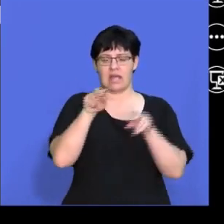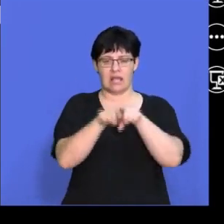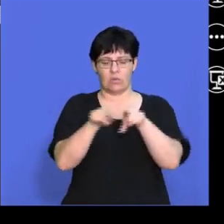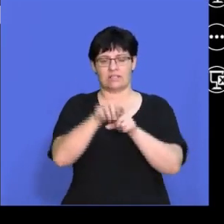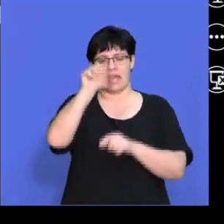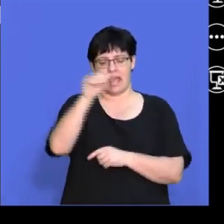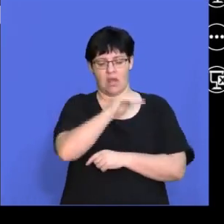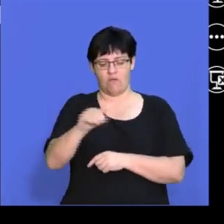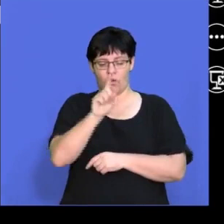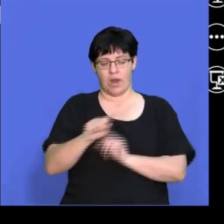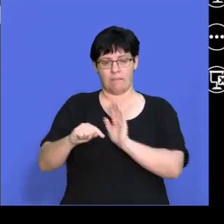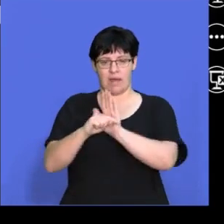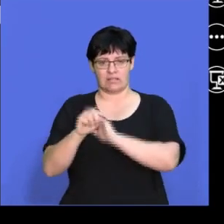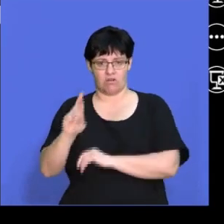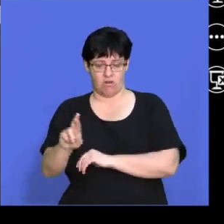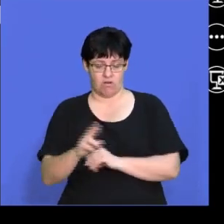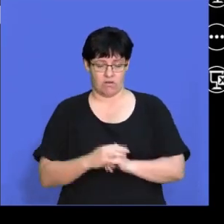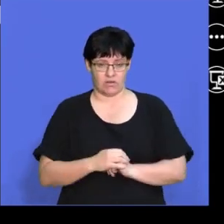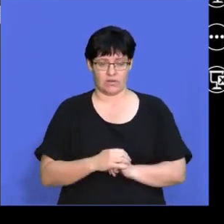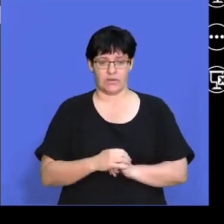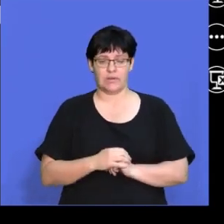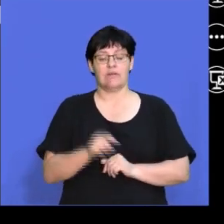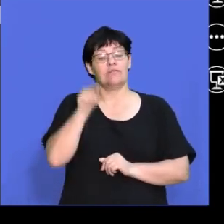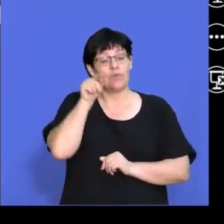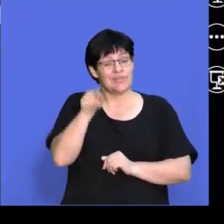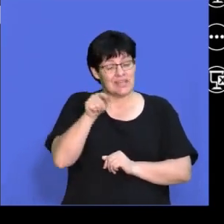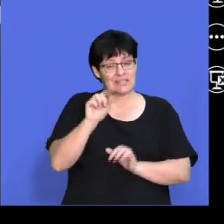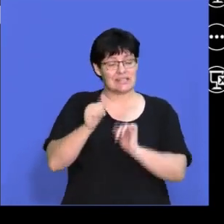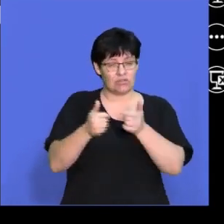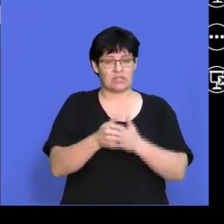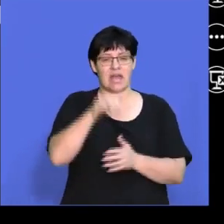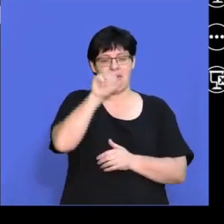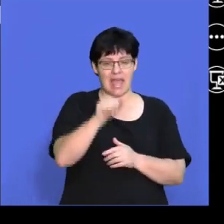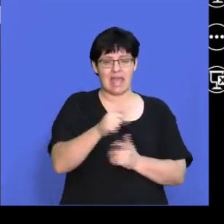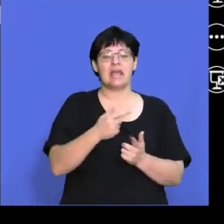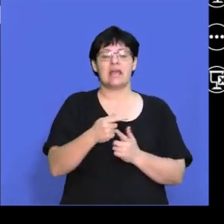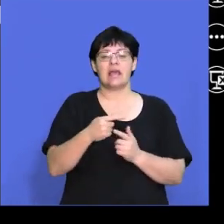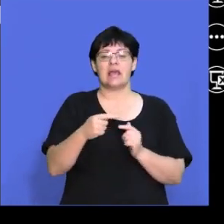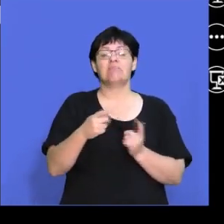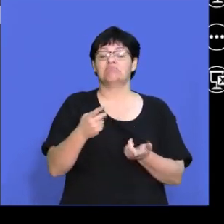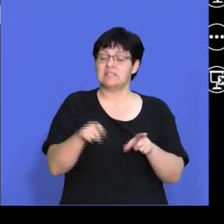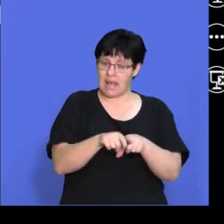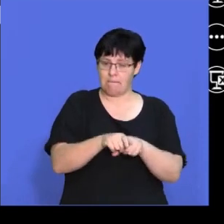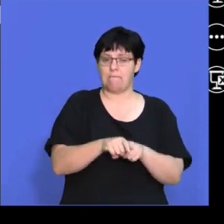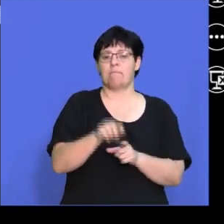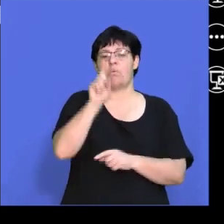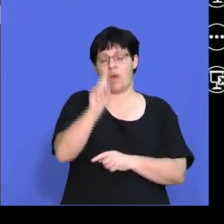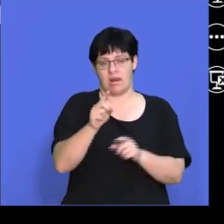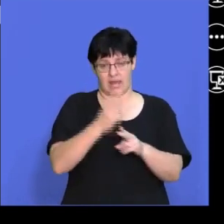over 1 minus r. Okay, so for this series, a is equal to 1 again.